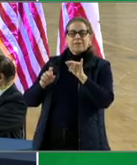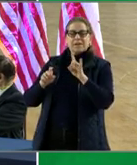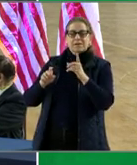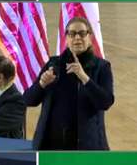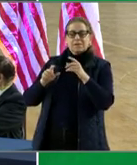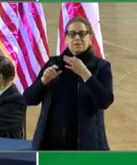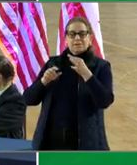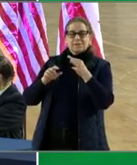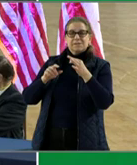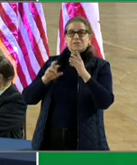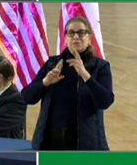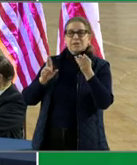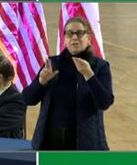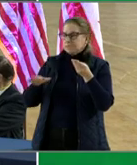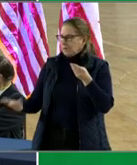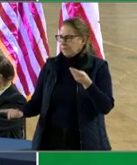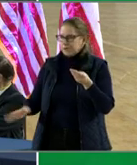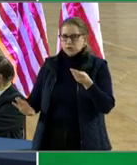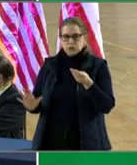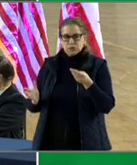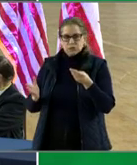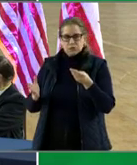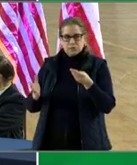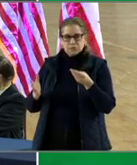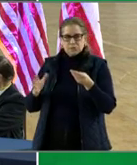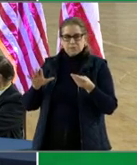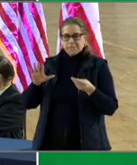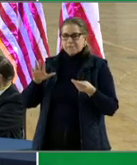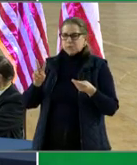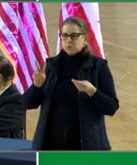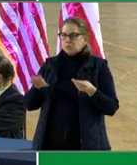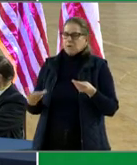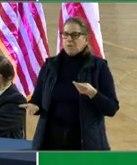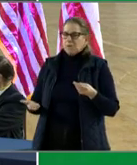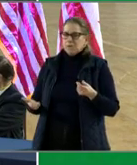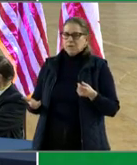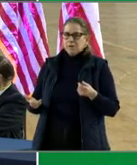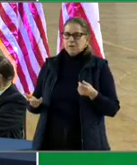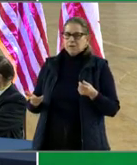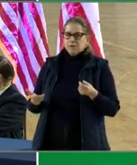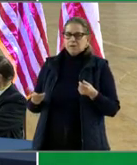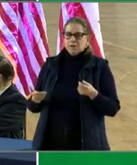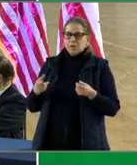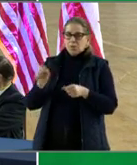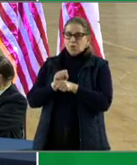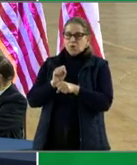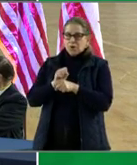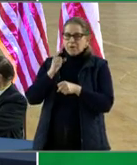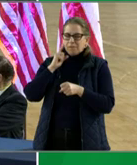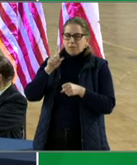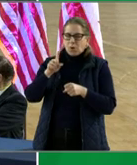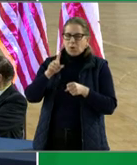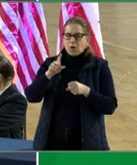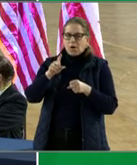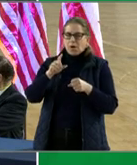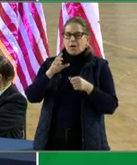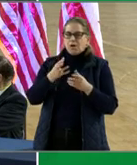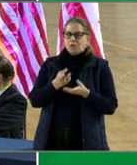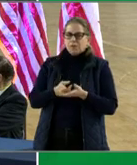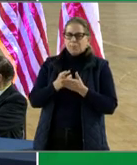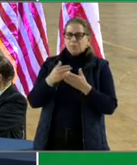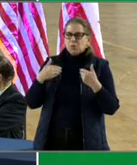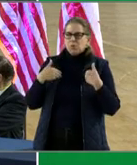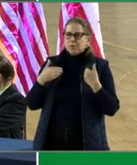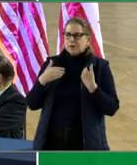he was a 13-year veteran of DYRS. So we're certainly very concerned for his family.